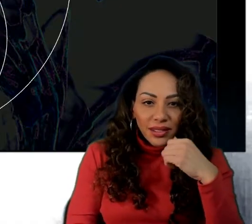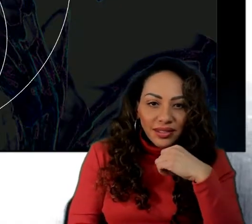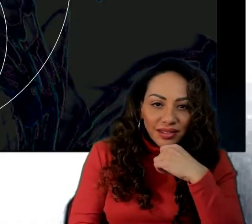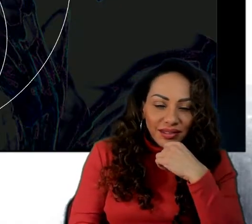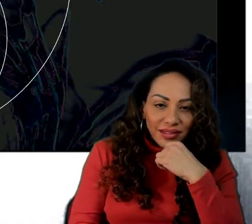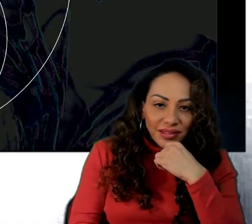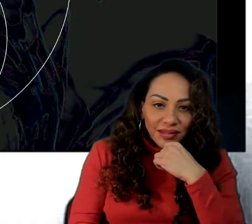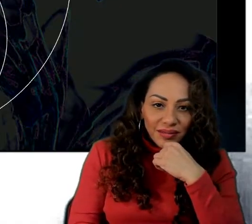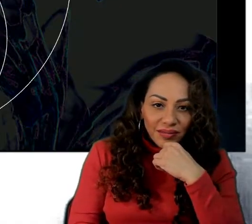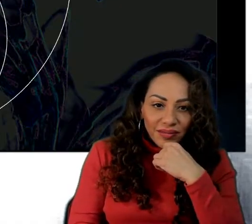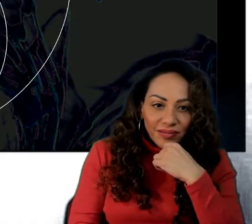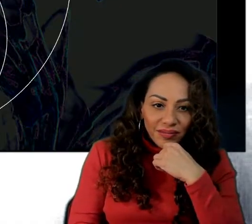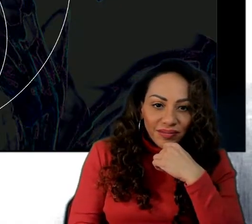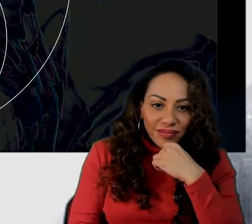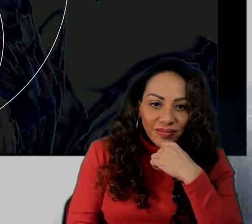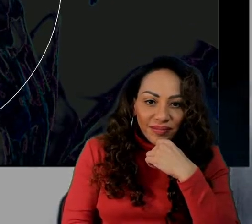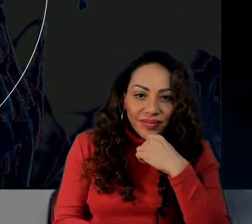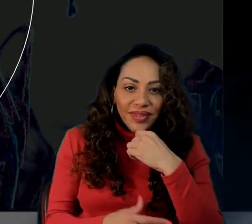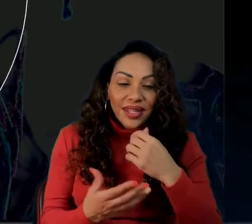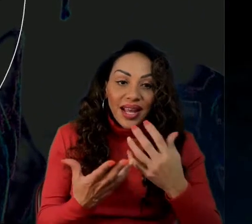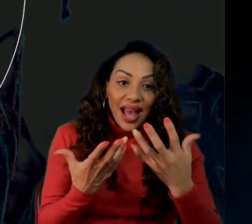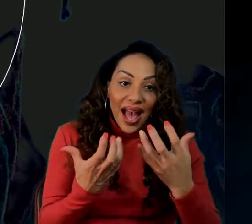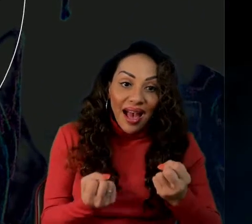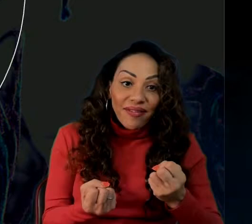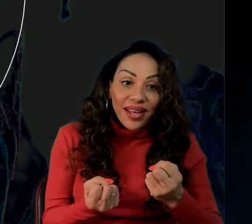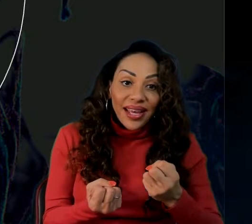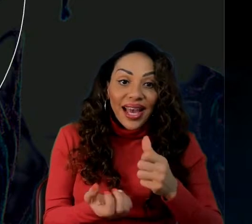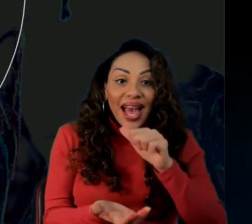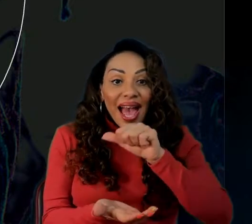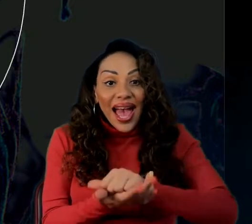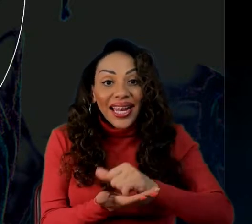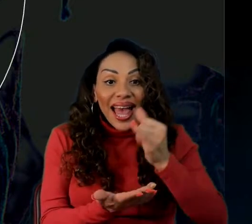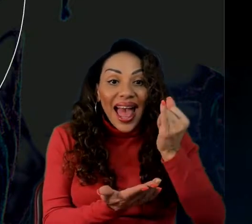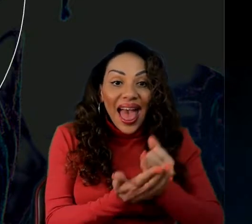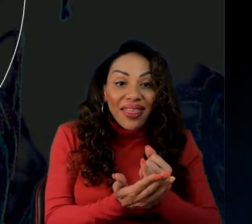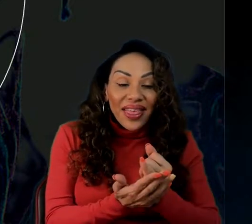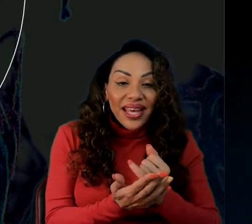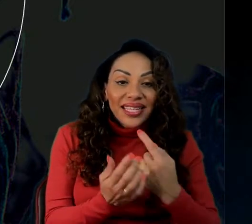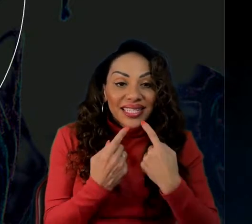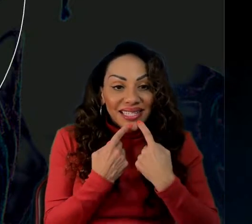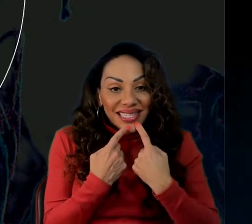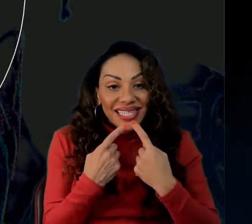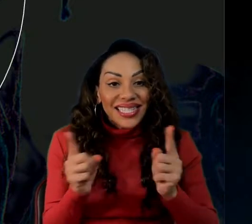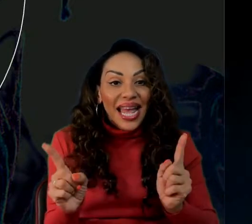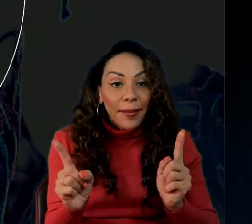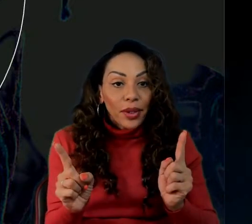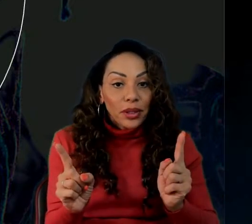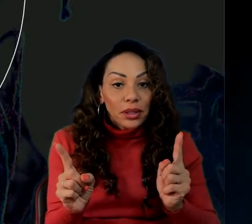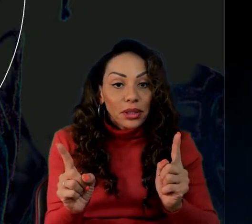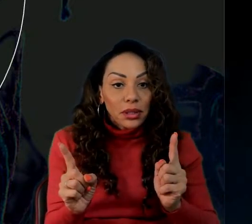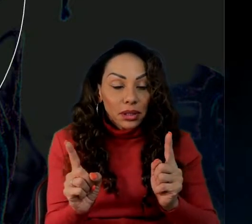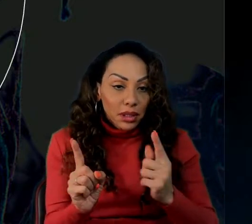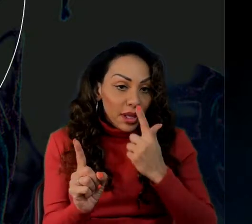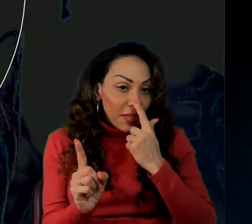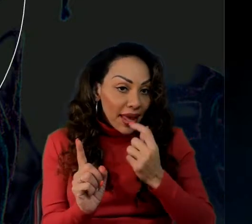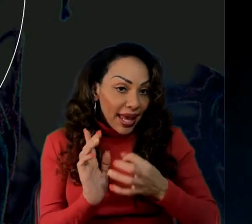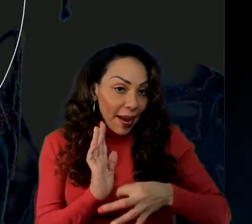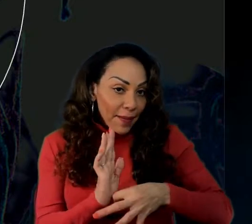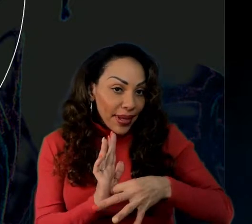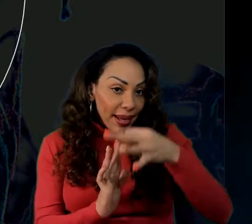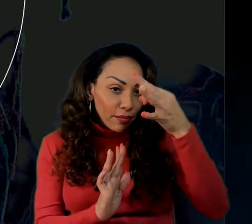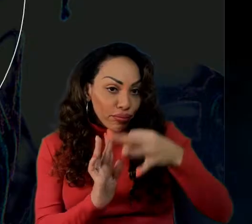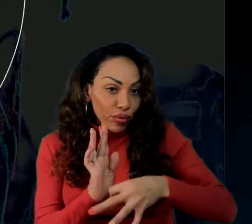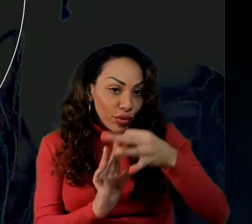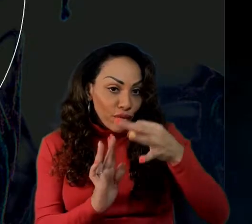upfront, having a formal ethics statement that can be adapted and evolved as you go and improved, but to have that published and